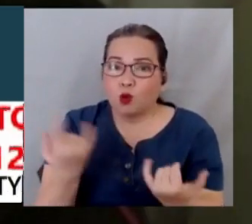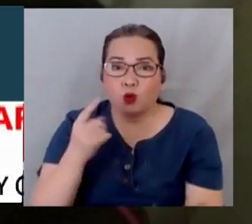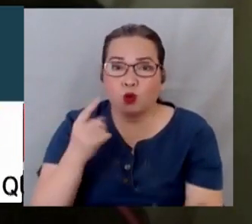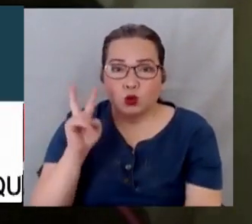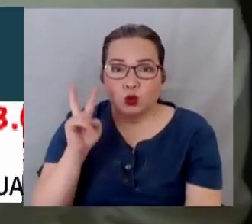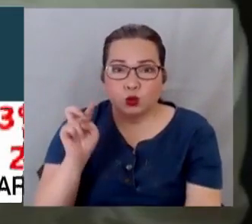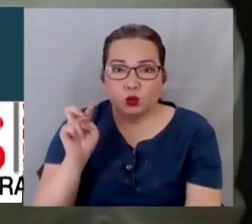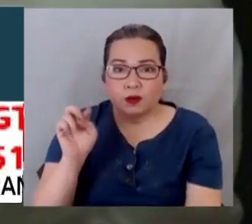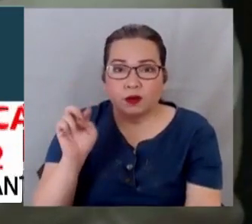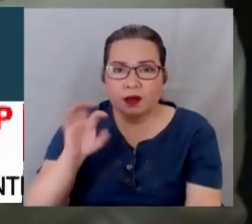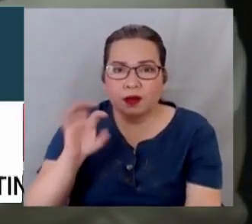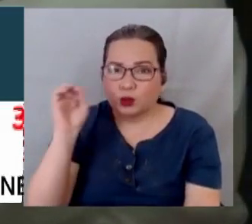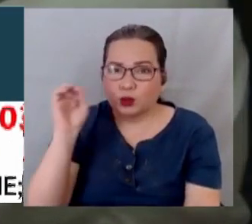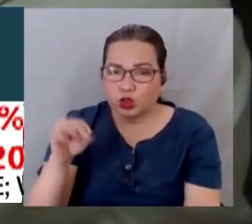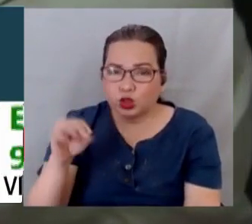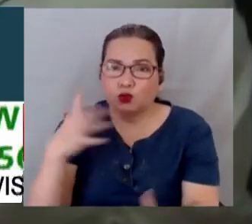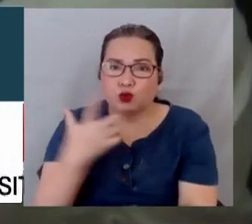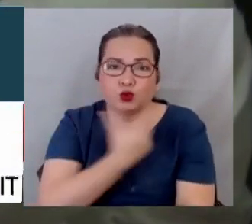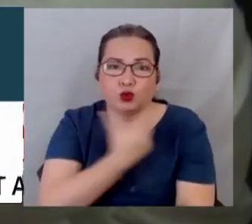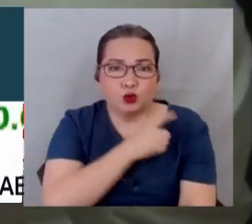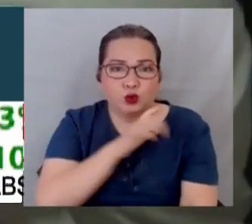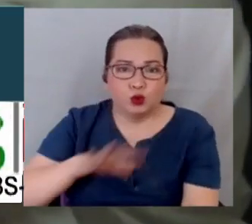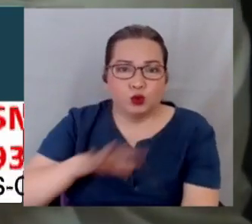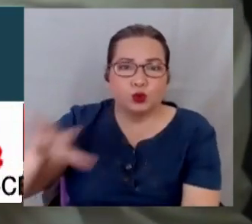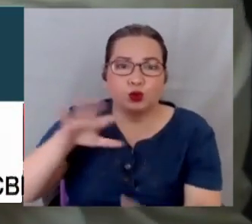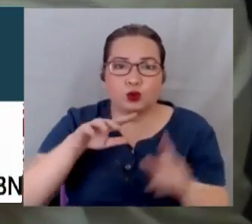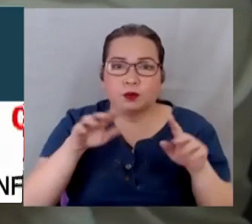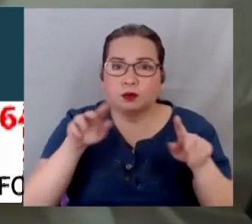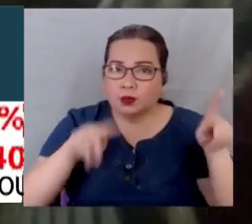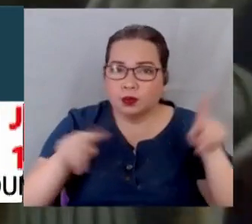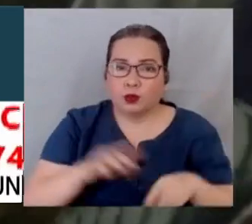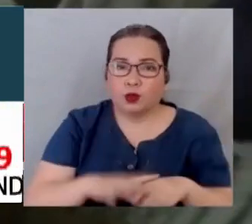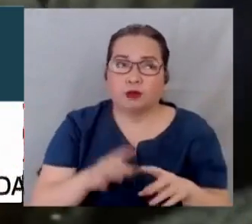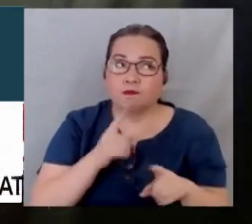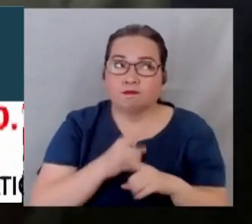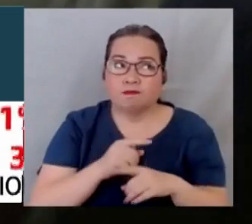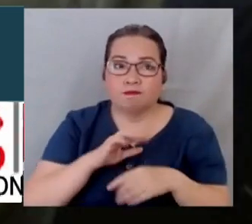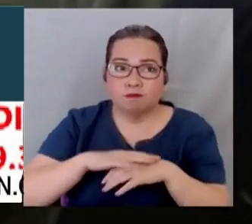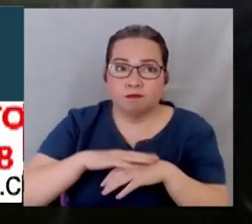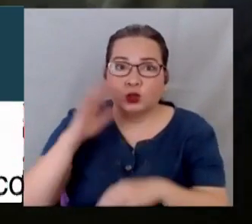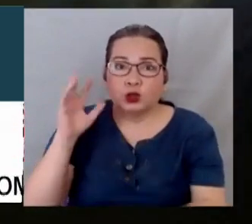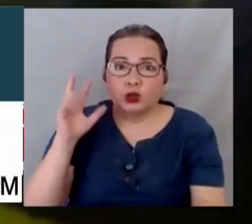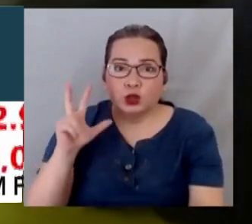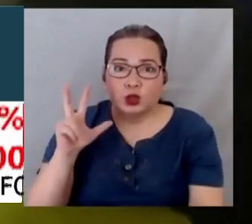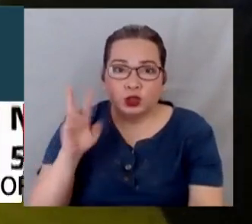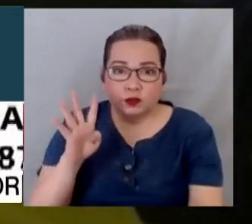population, over 34.3 million people, according to government data.